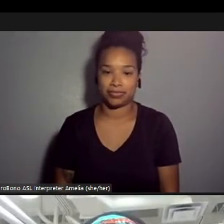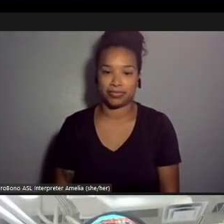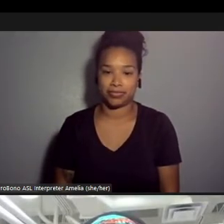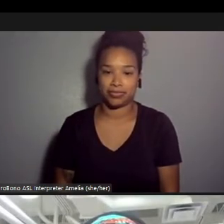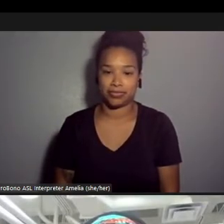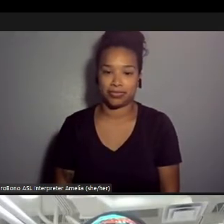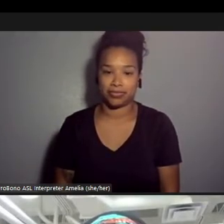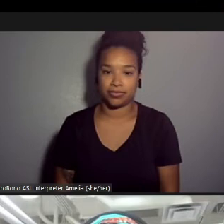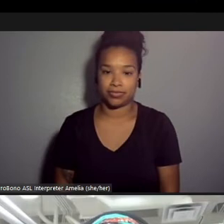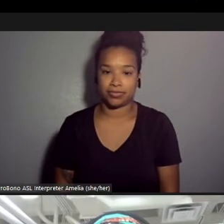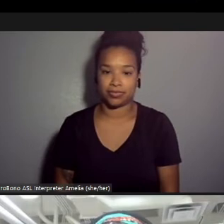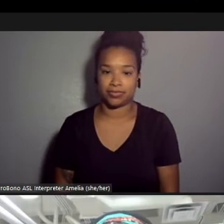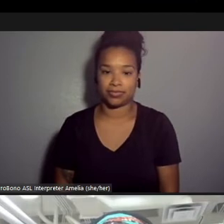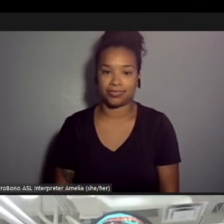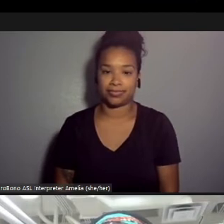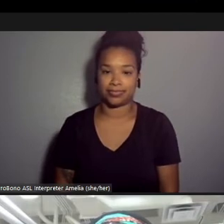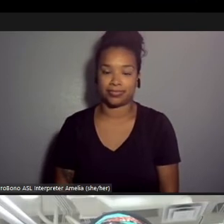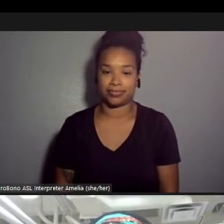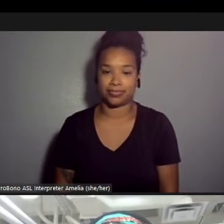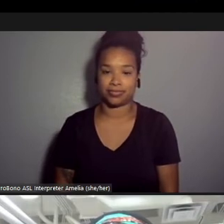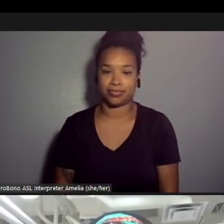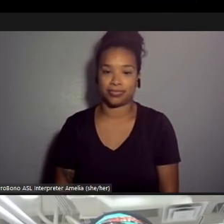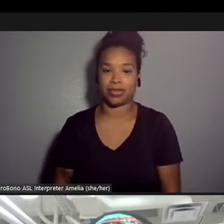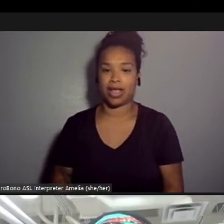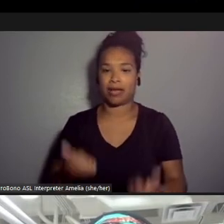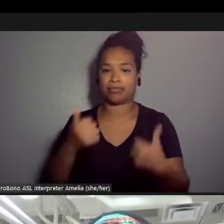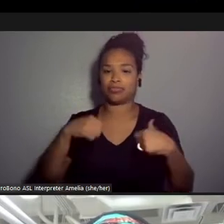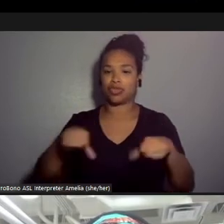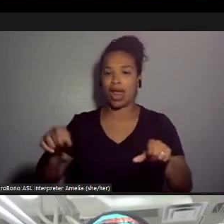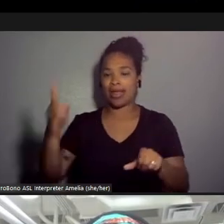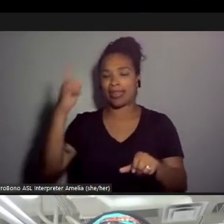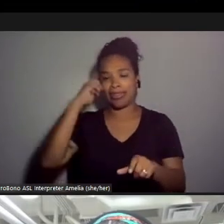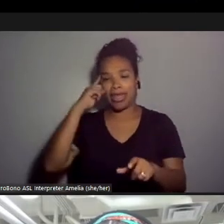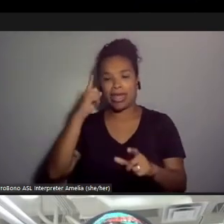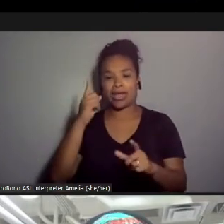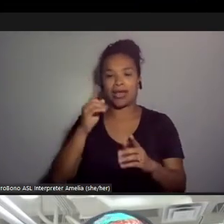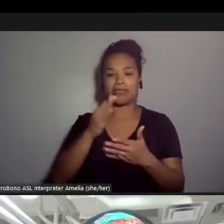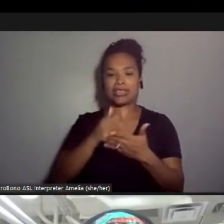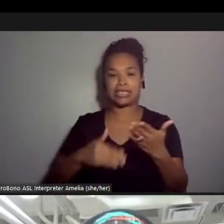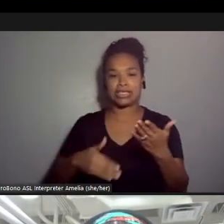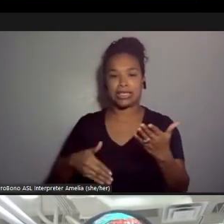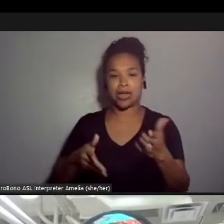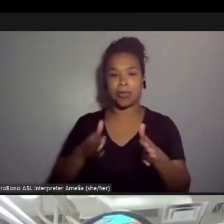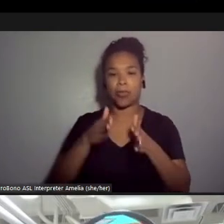try and think of, you know, what are ways some of these threads tie together. That's just the